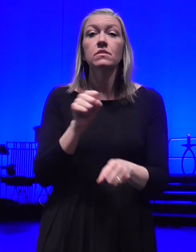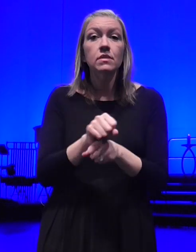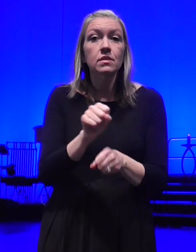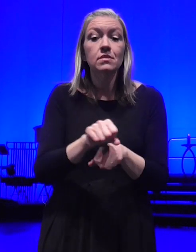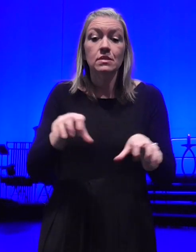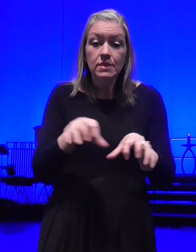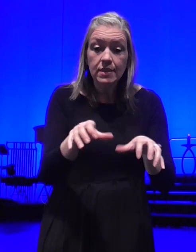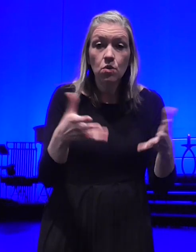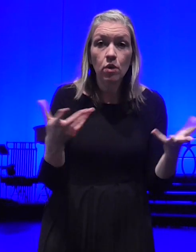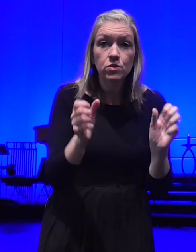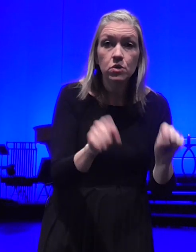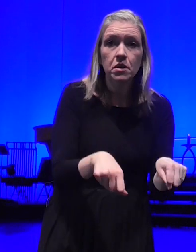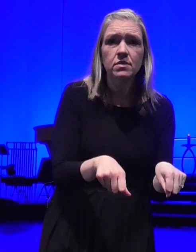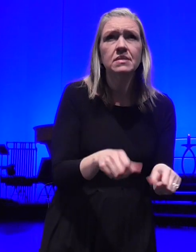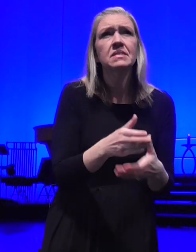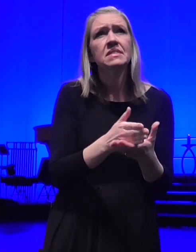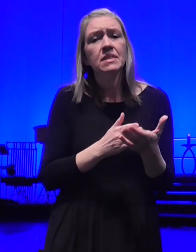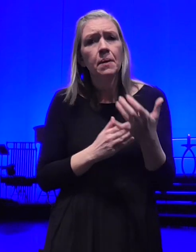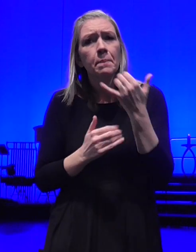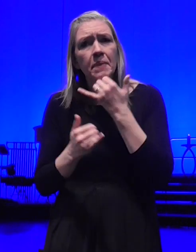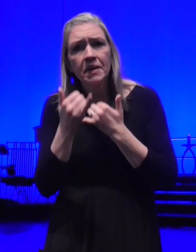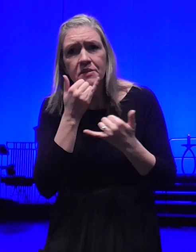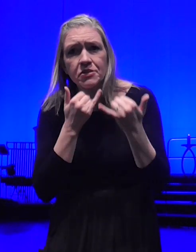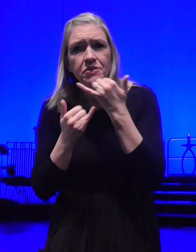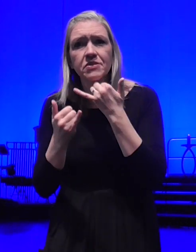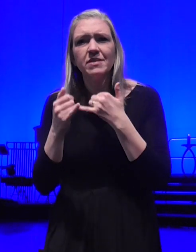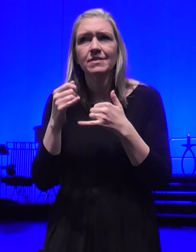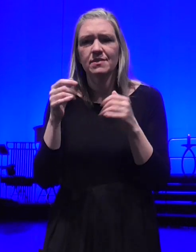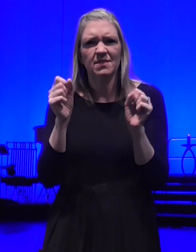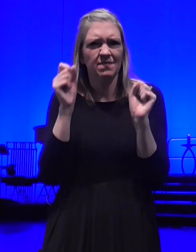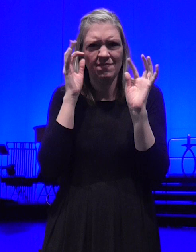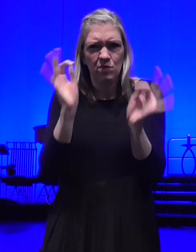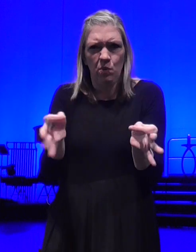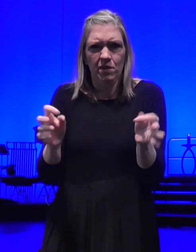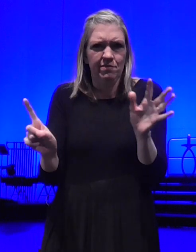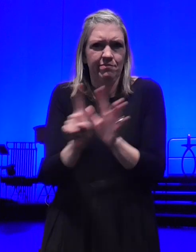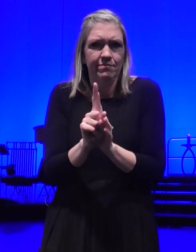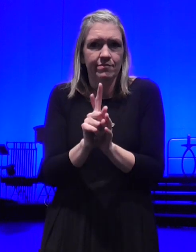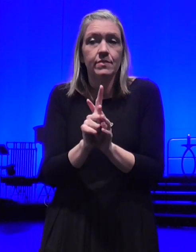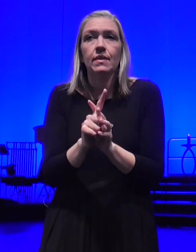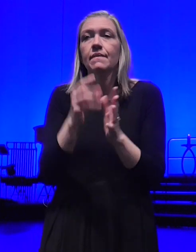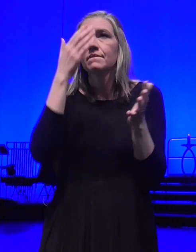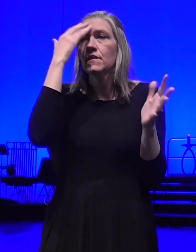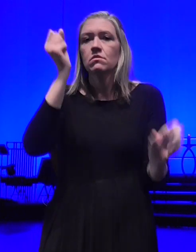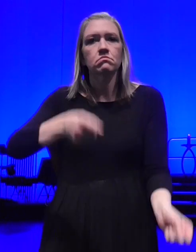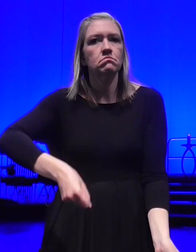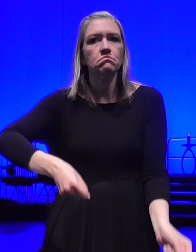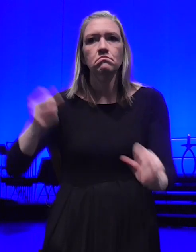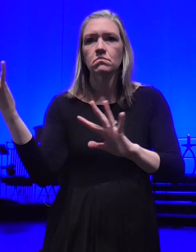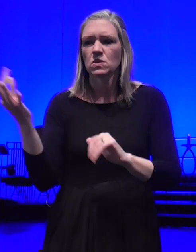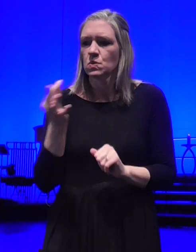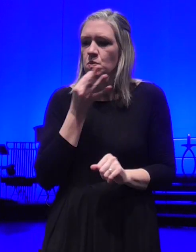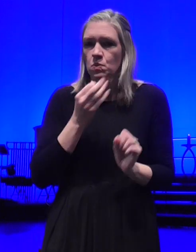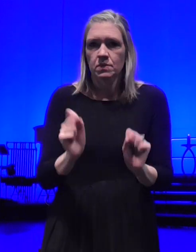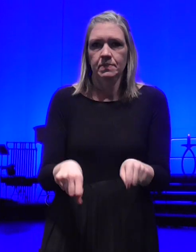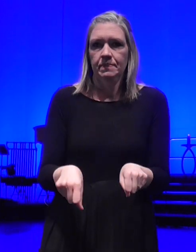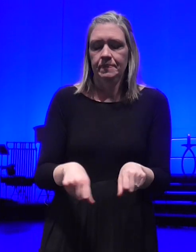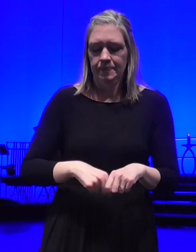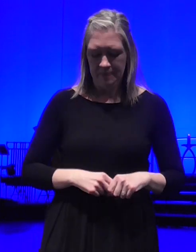could. Some blunders and absurdities no doubt crept in. Forget them as soon as you